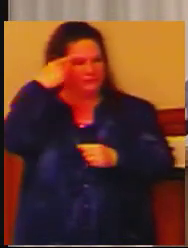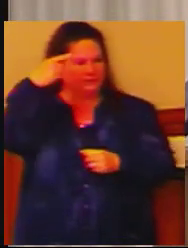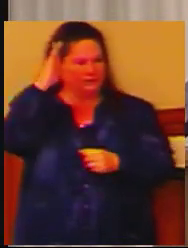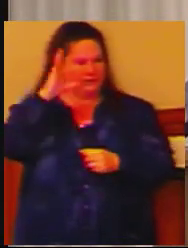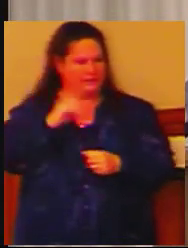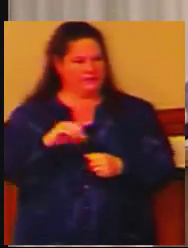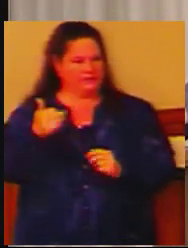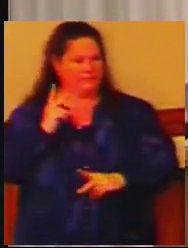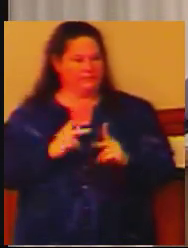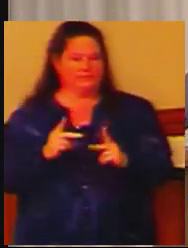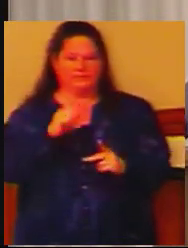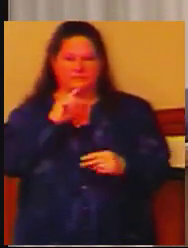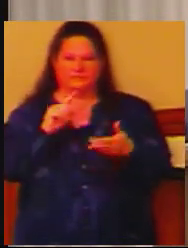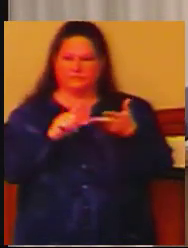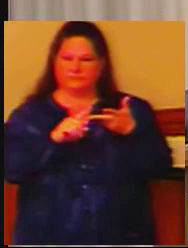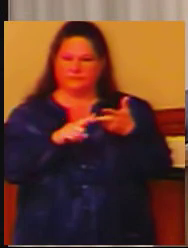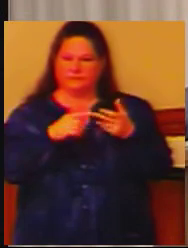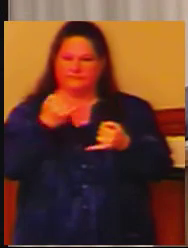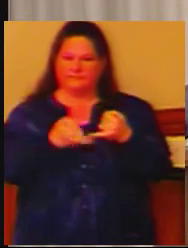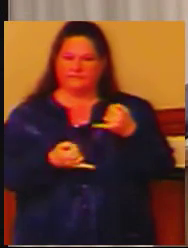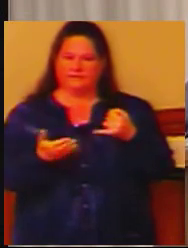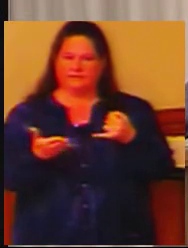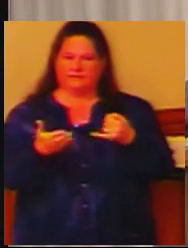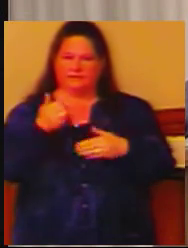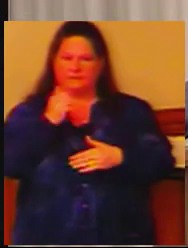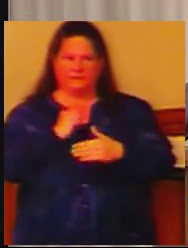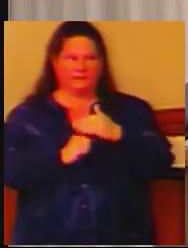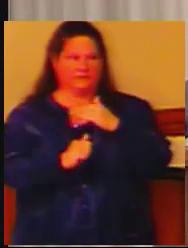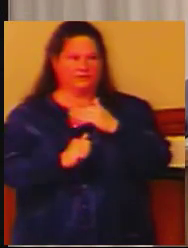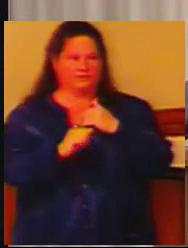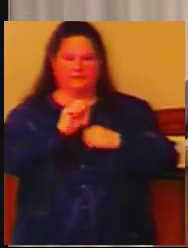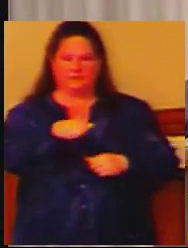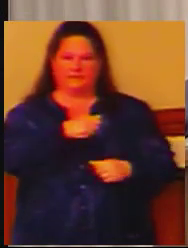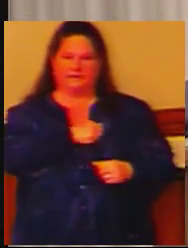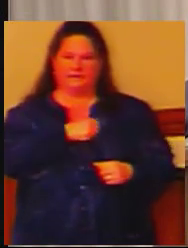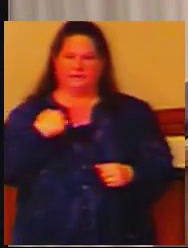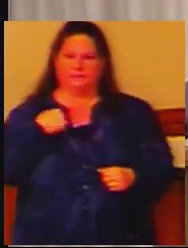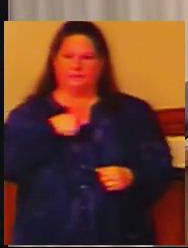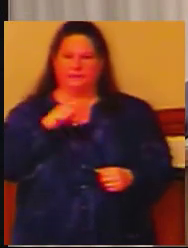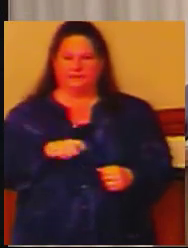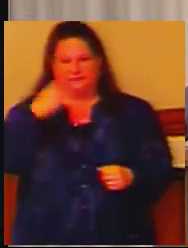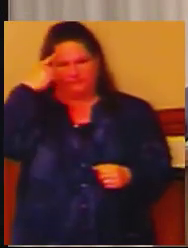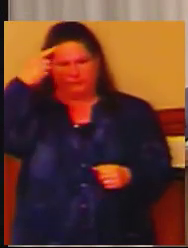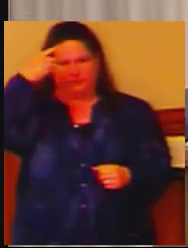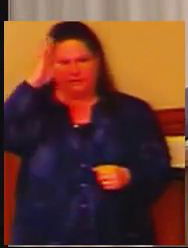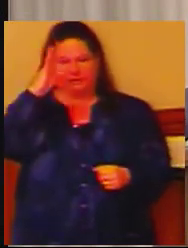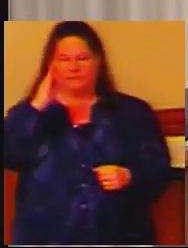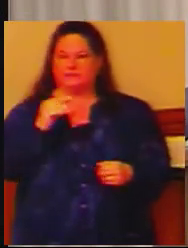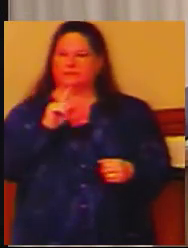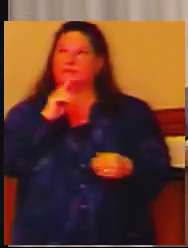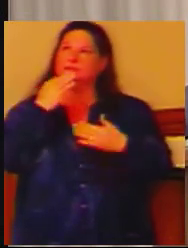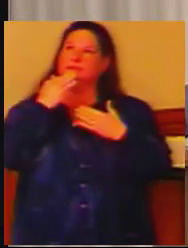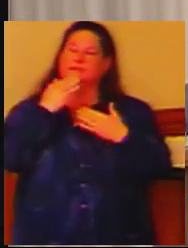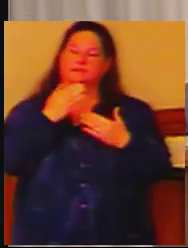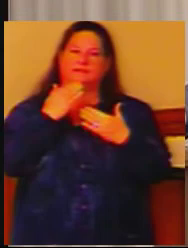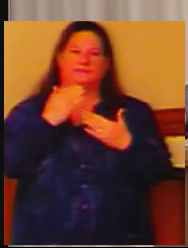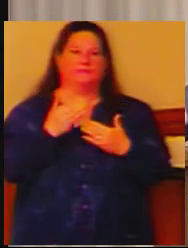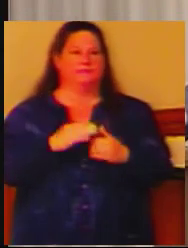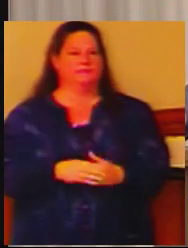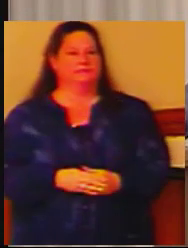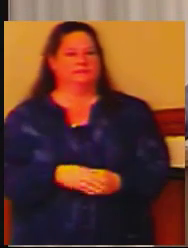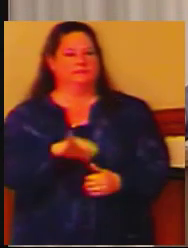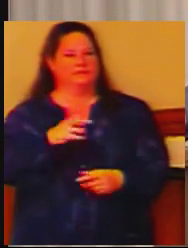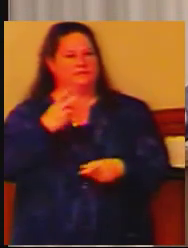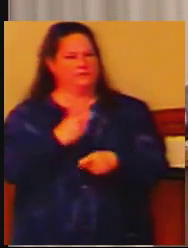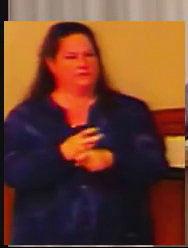others, is the third and final thing under attitudes we need for God is thankfulness. And that's a tough